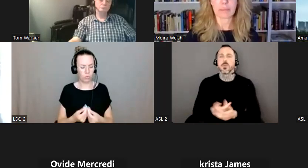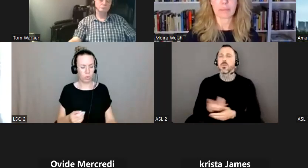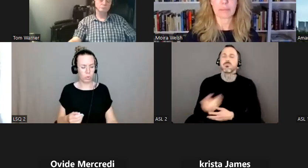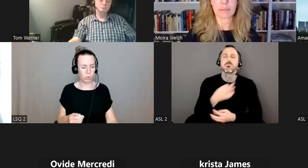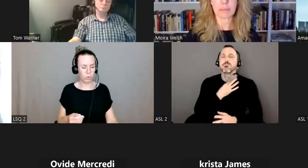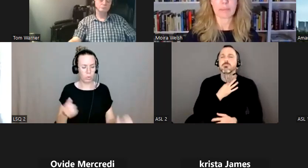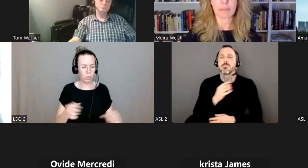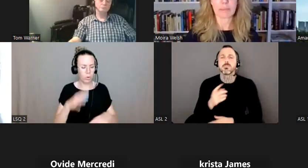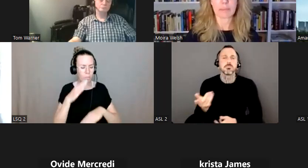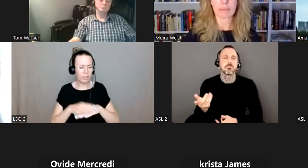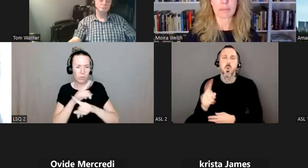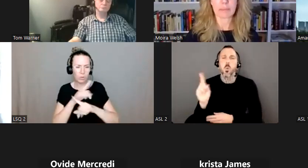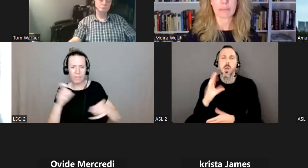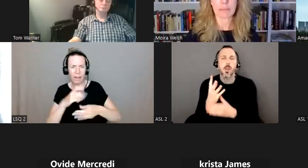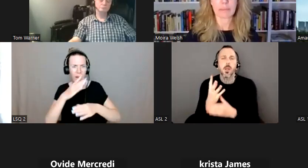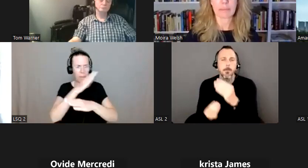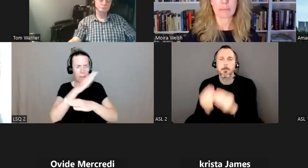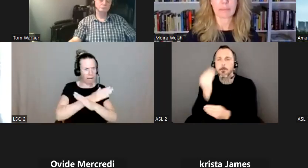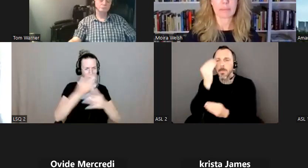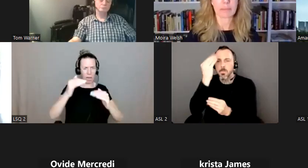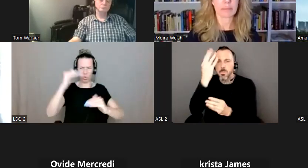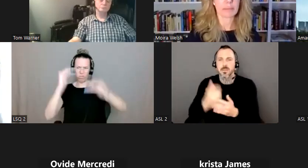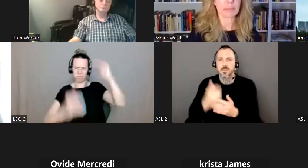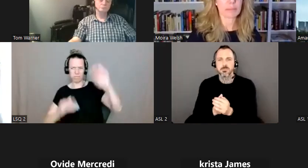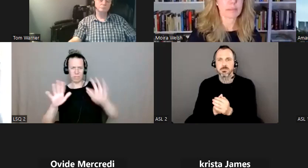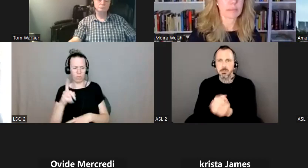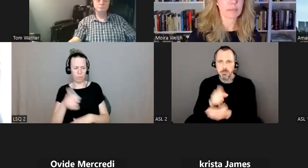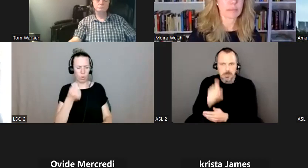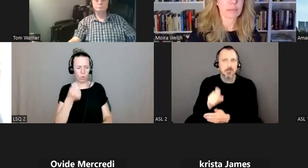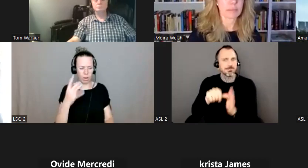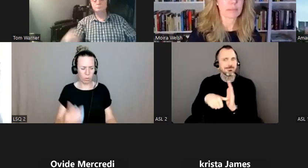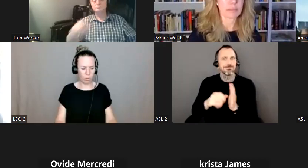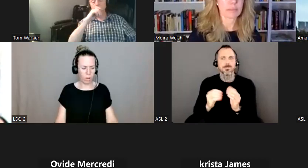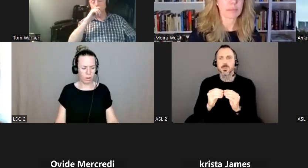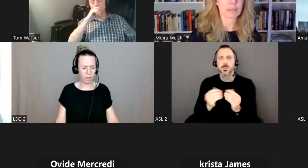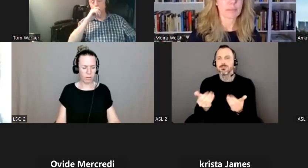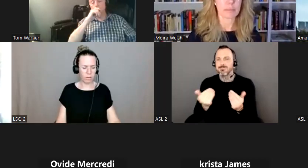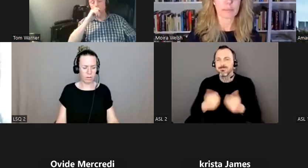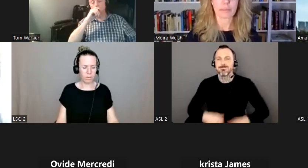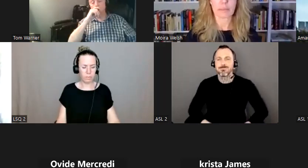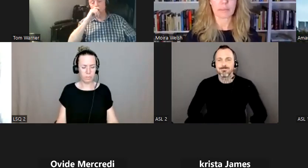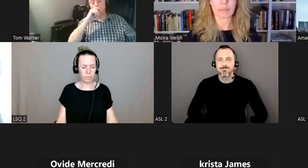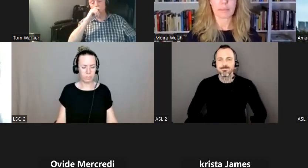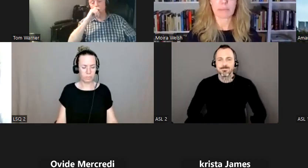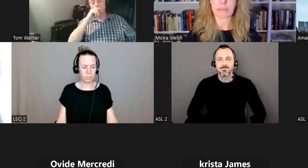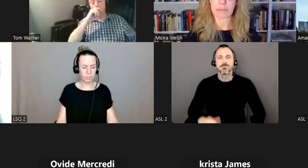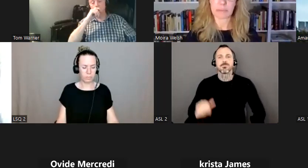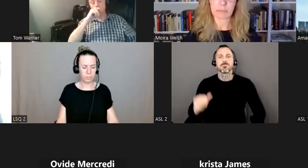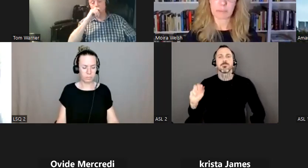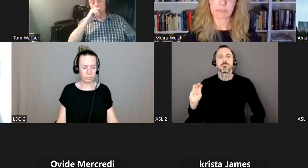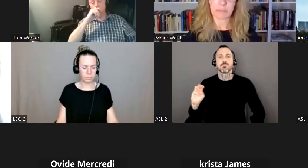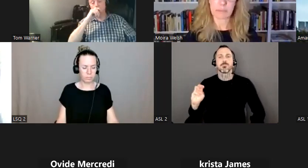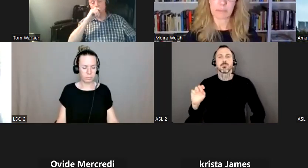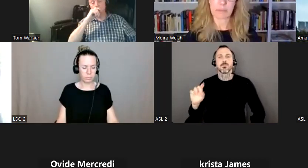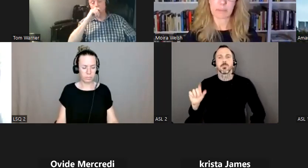we need to know more about? Yeah, okay. So just picking up a couple of pieces, that's a great question.